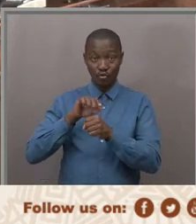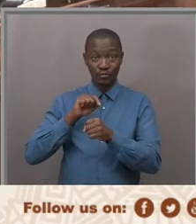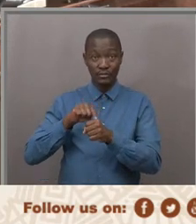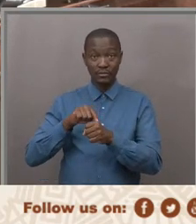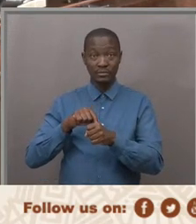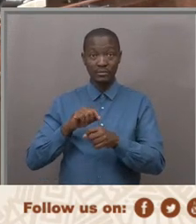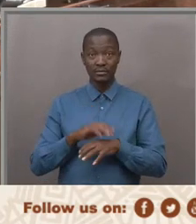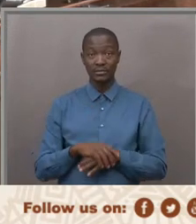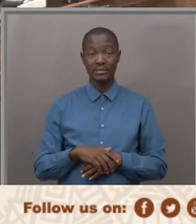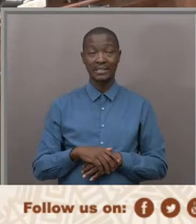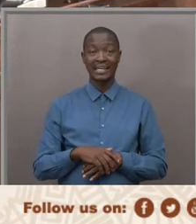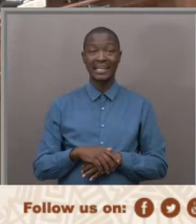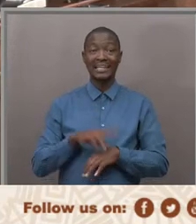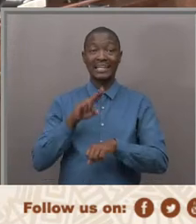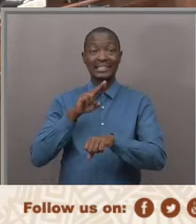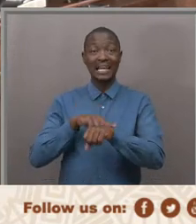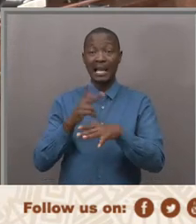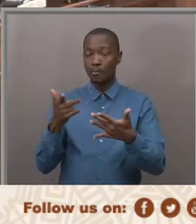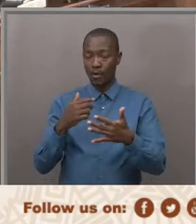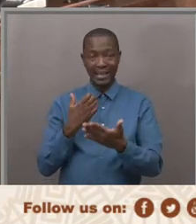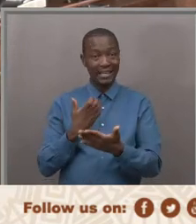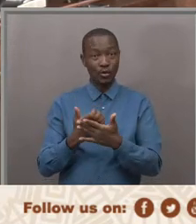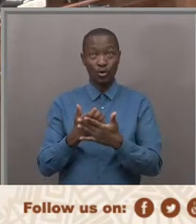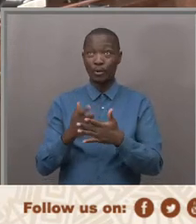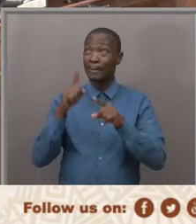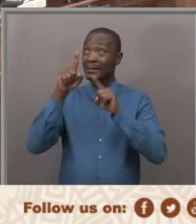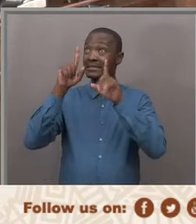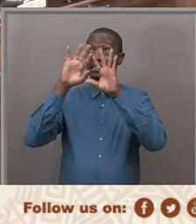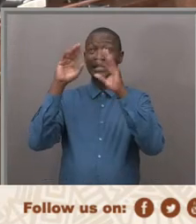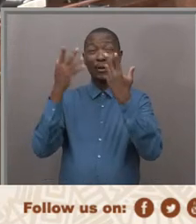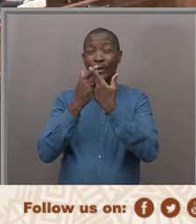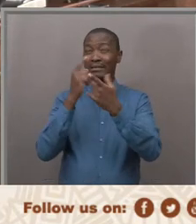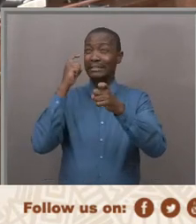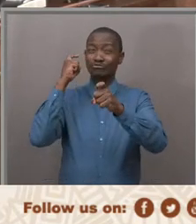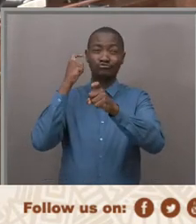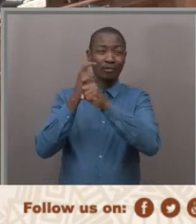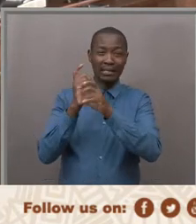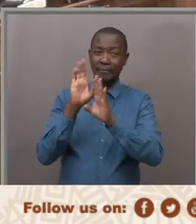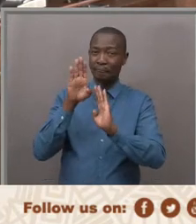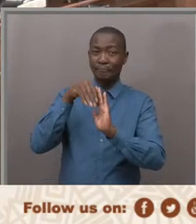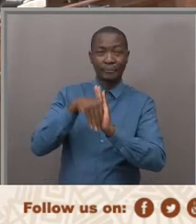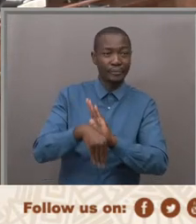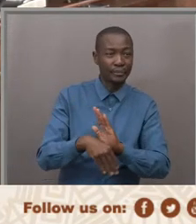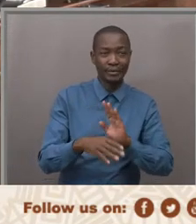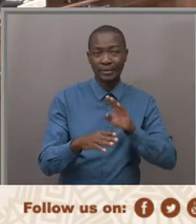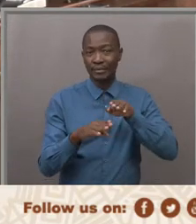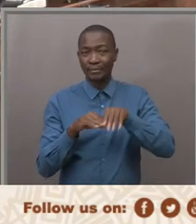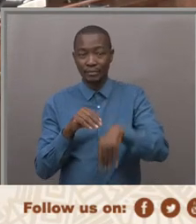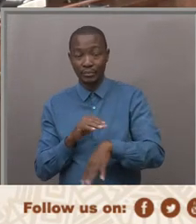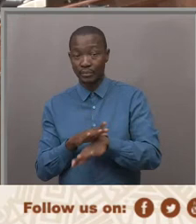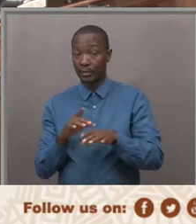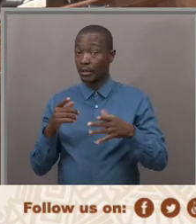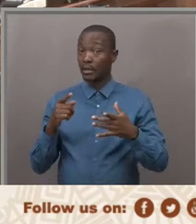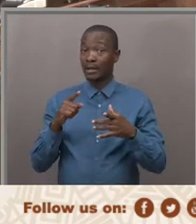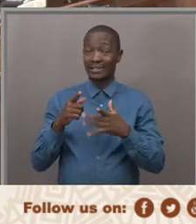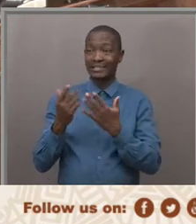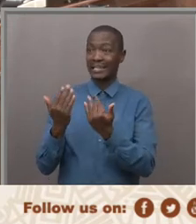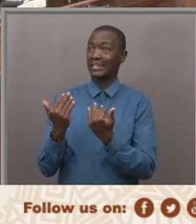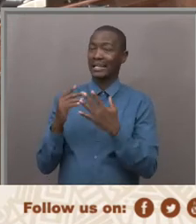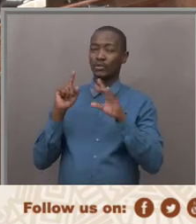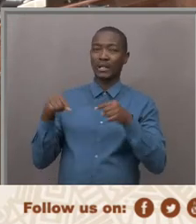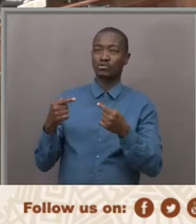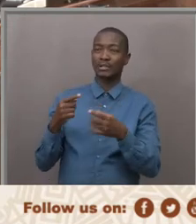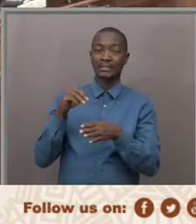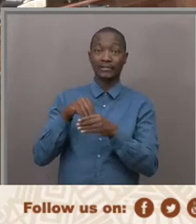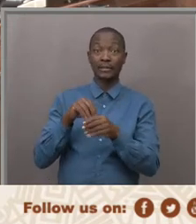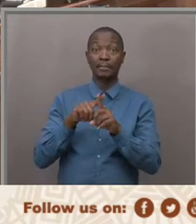a period where economies in the world are struggling with attracting investment. So,